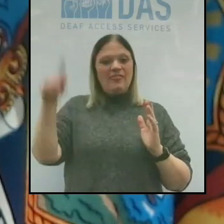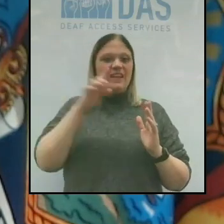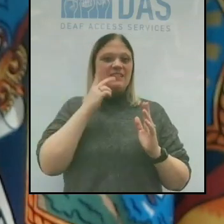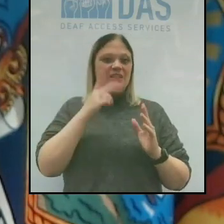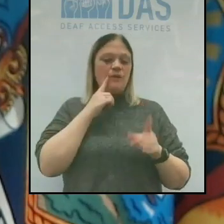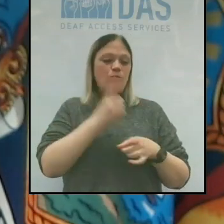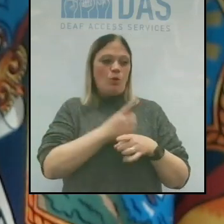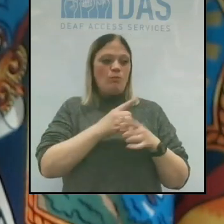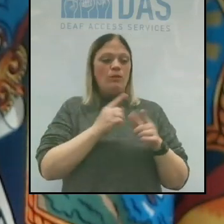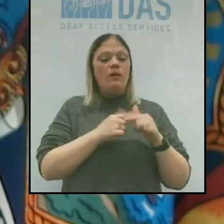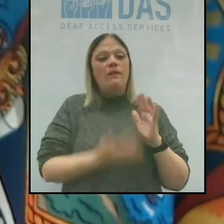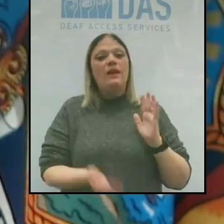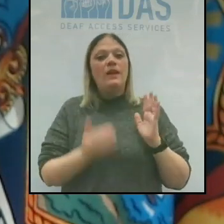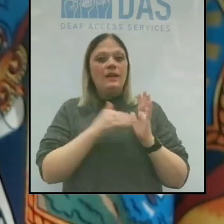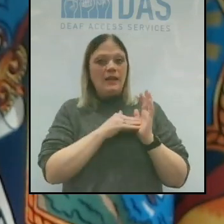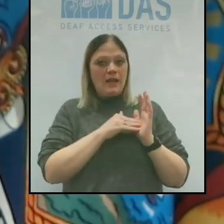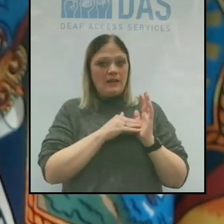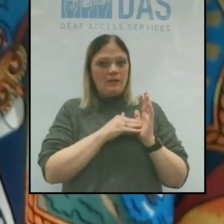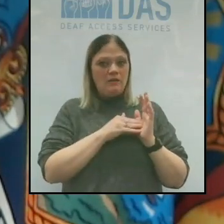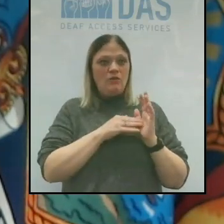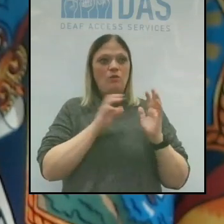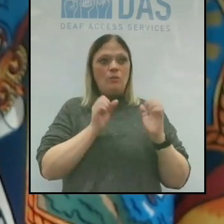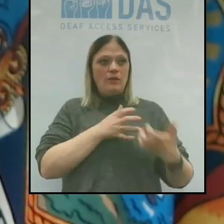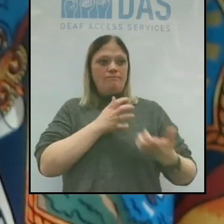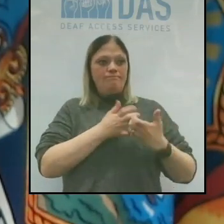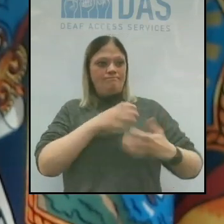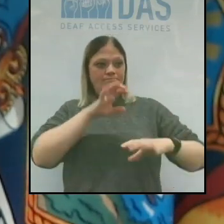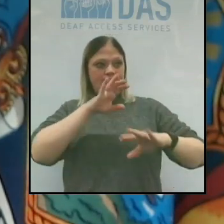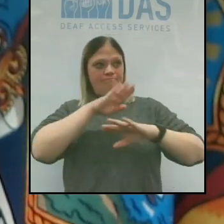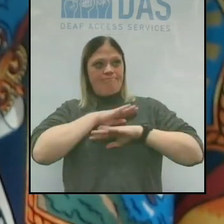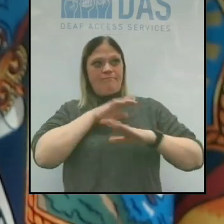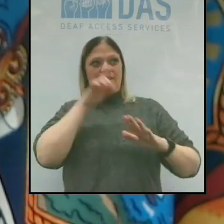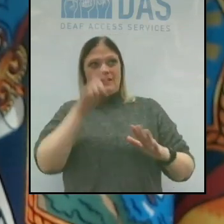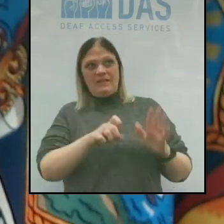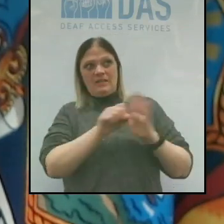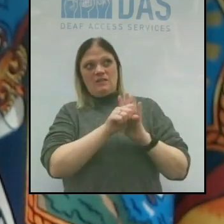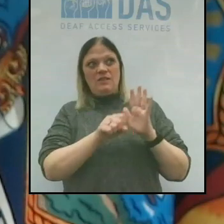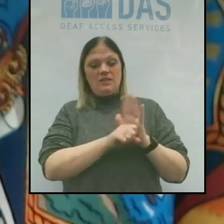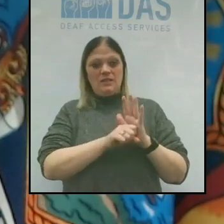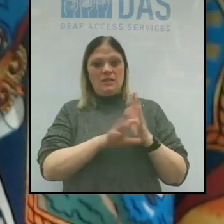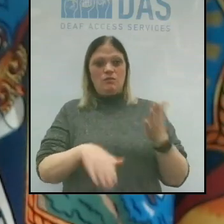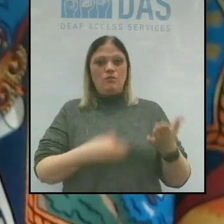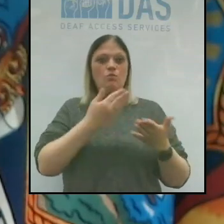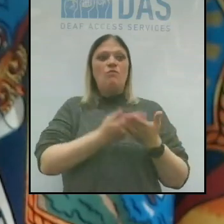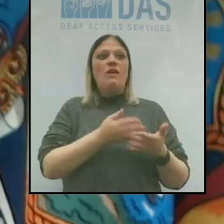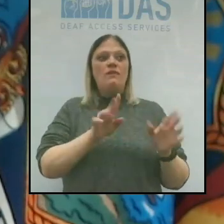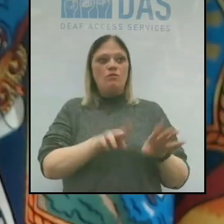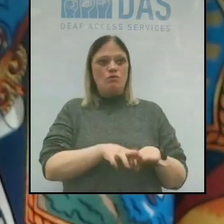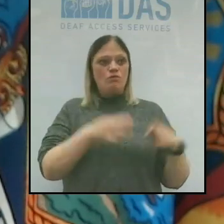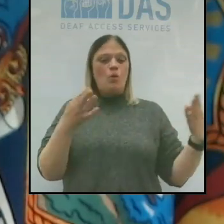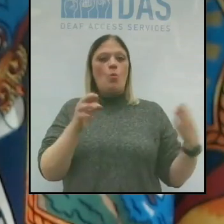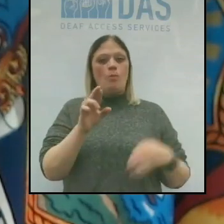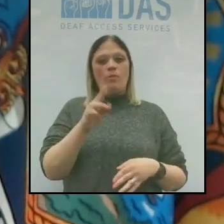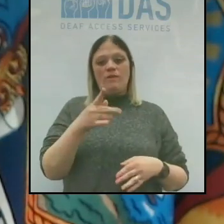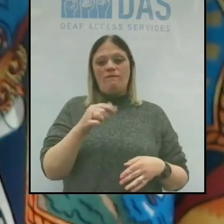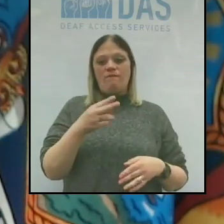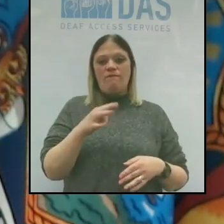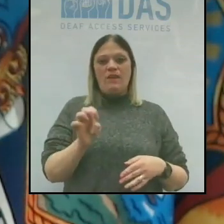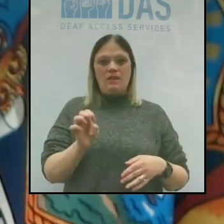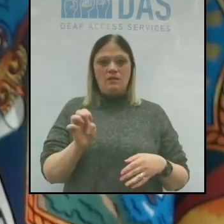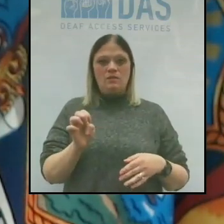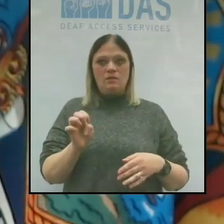be able to again meet the needs of the state to get to our reopening phase. So